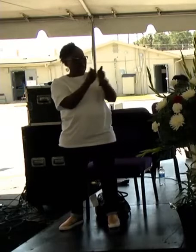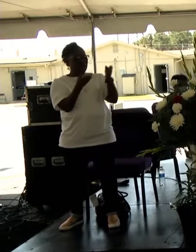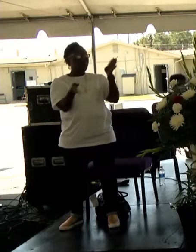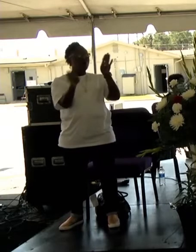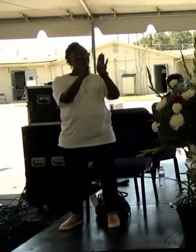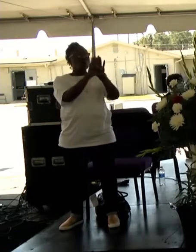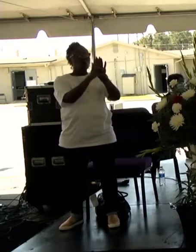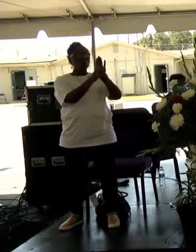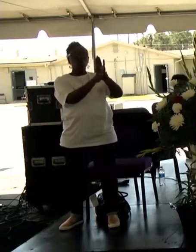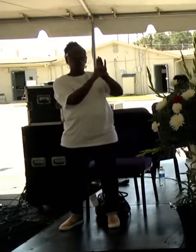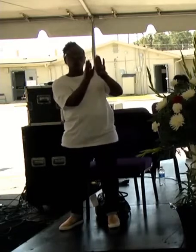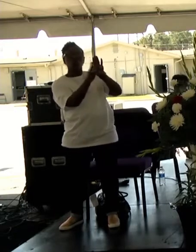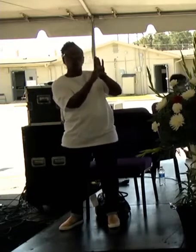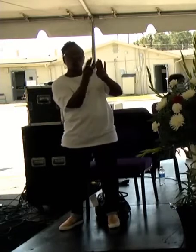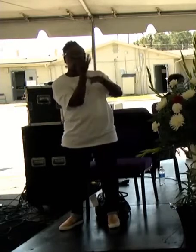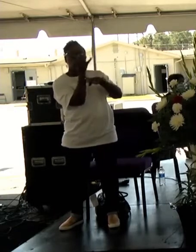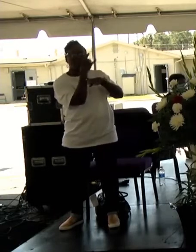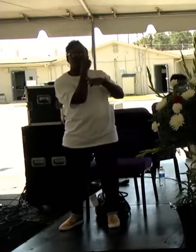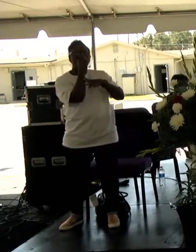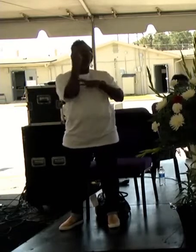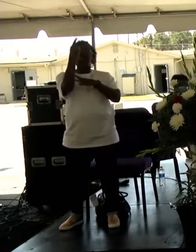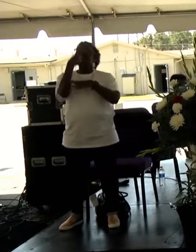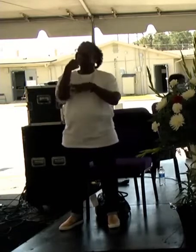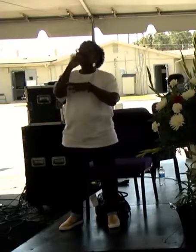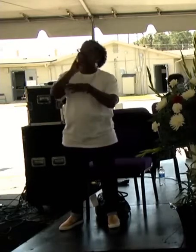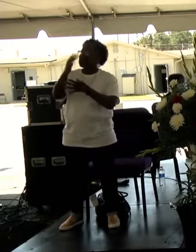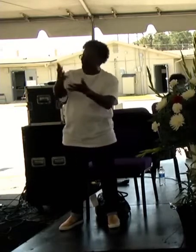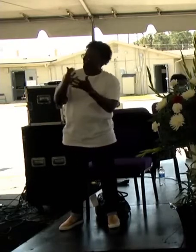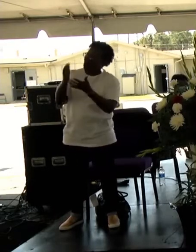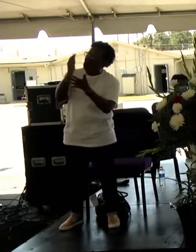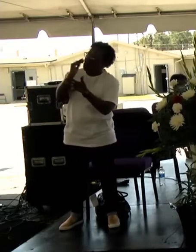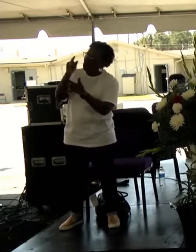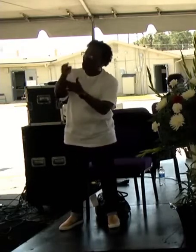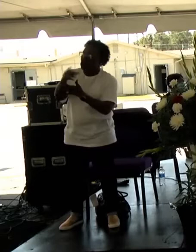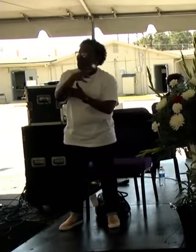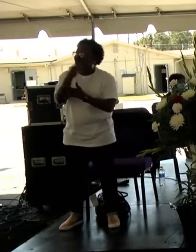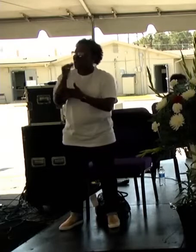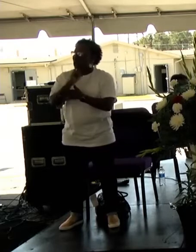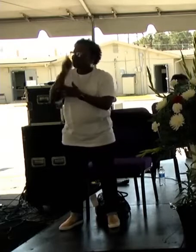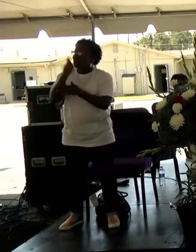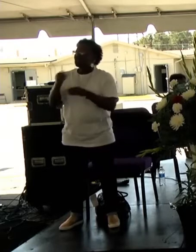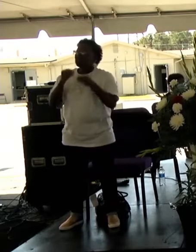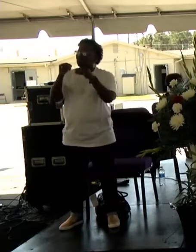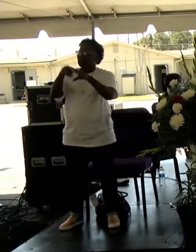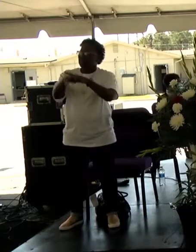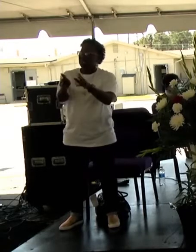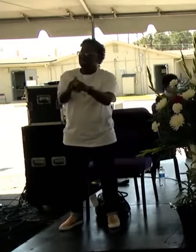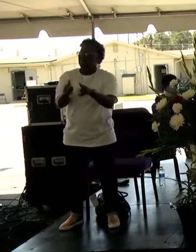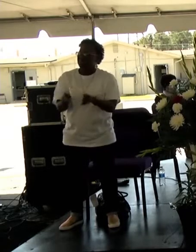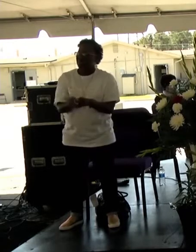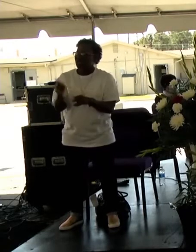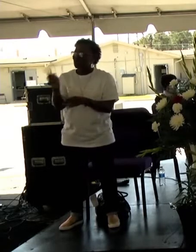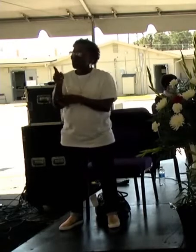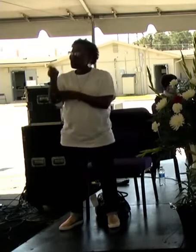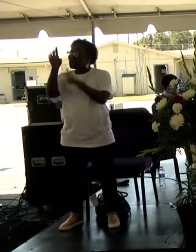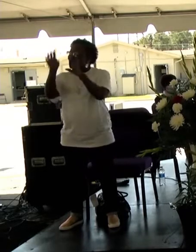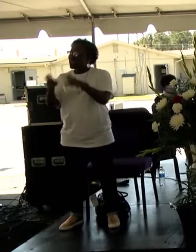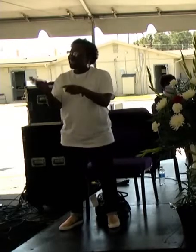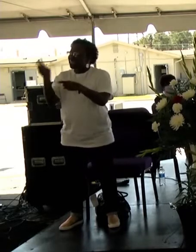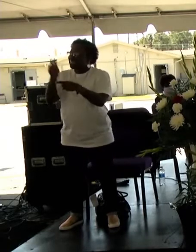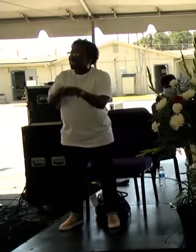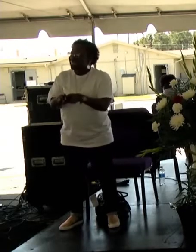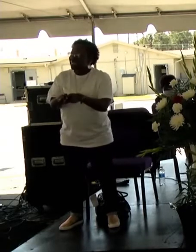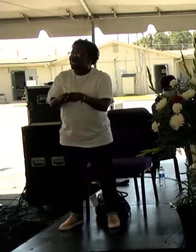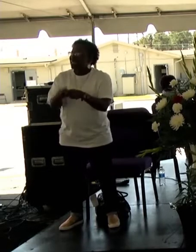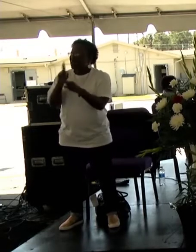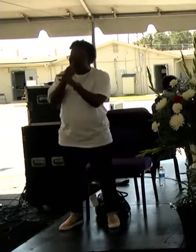know you. Because I was resurrected and you don't get the fullness of it, I got to put you in a place where you can sit your tail still long